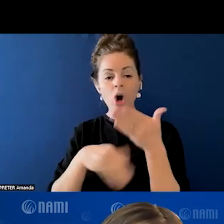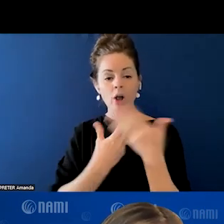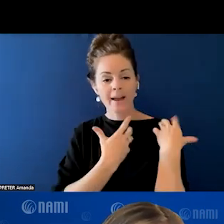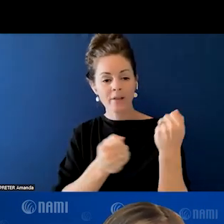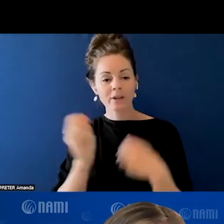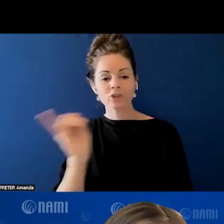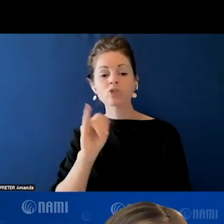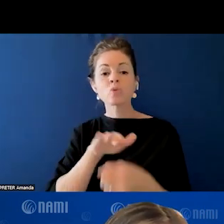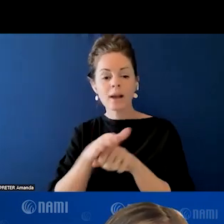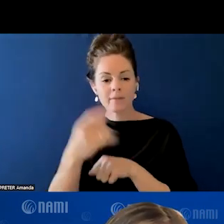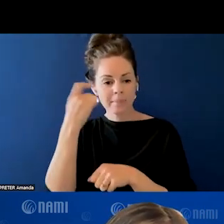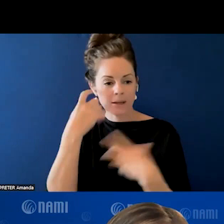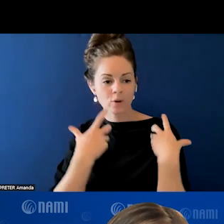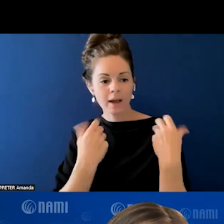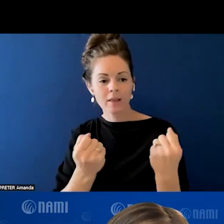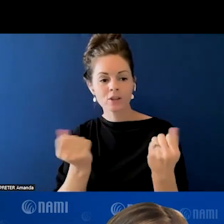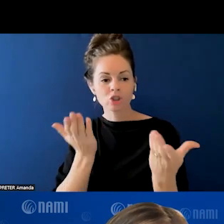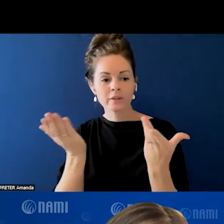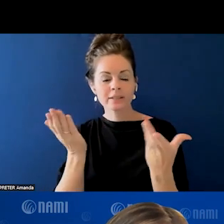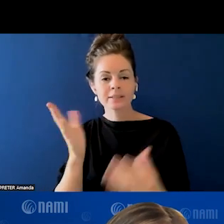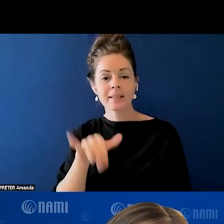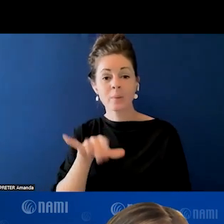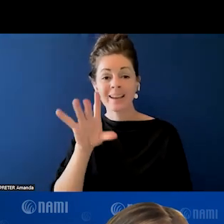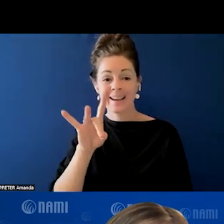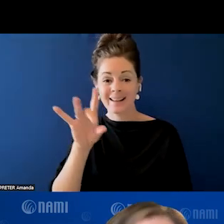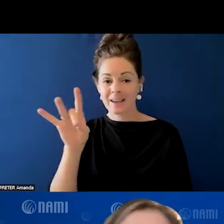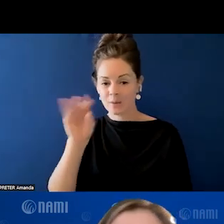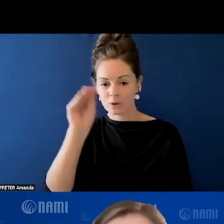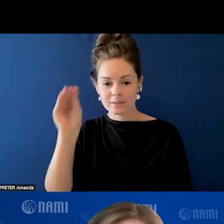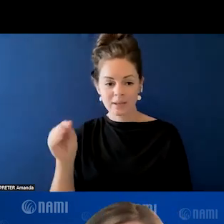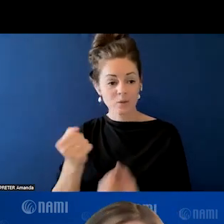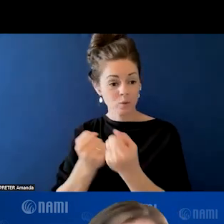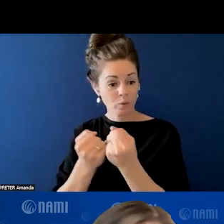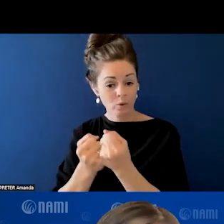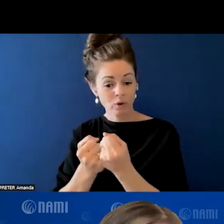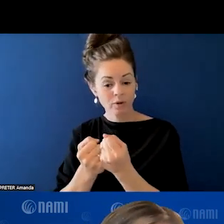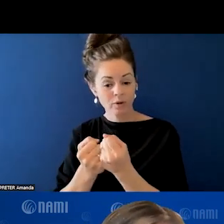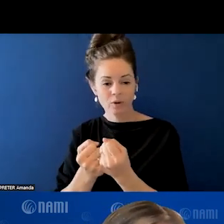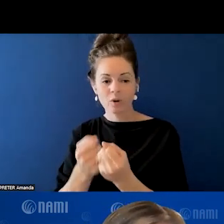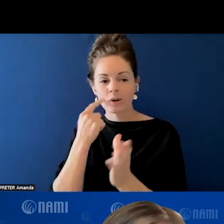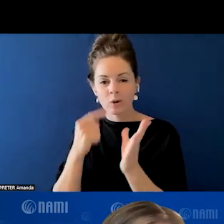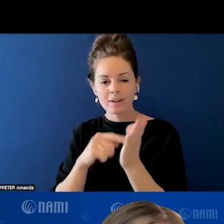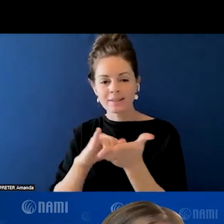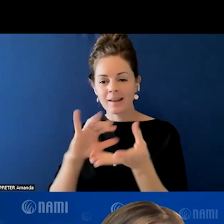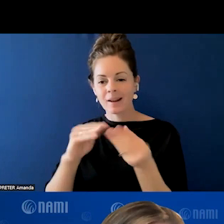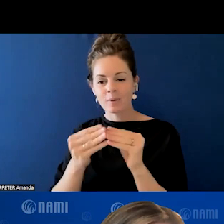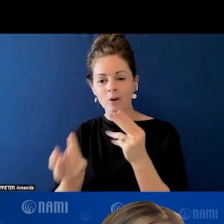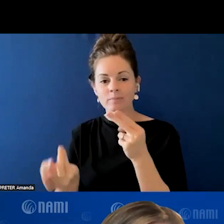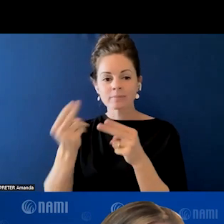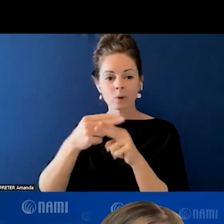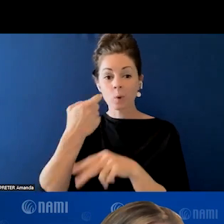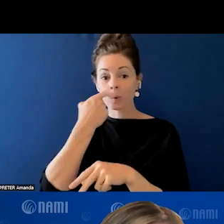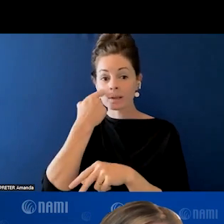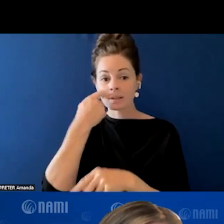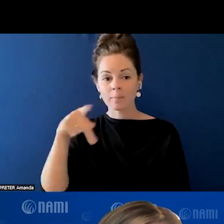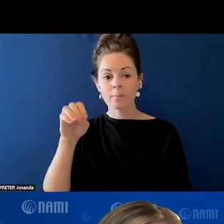health crisis services was at 88% support. And we actually saw this figure go up in our more recent poll, which I'll